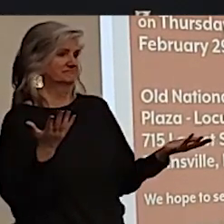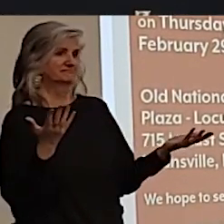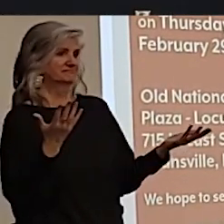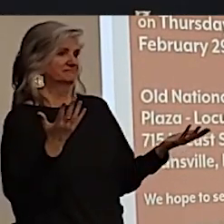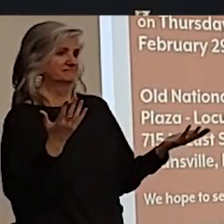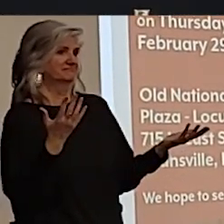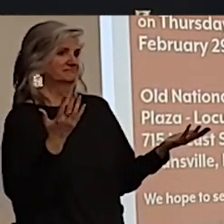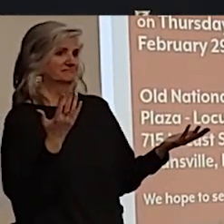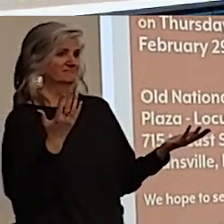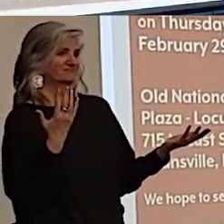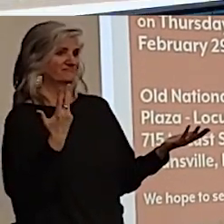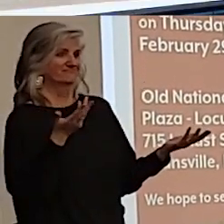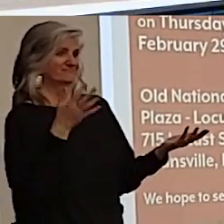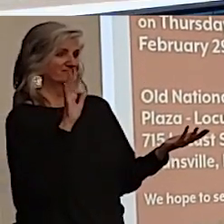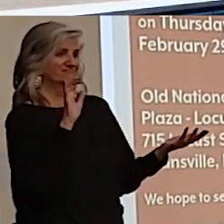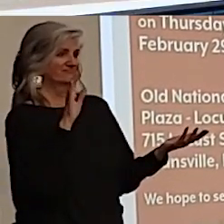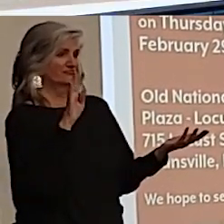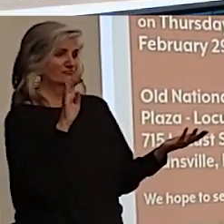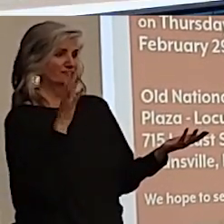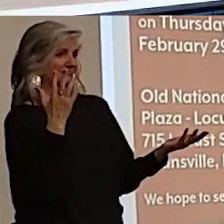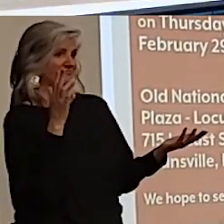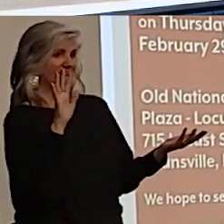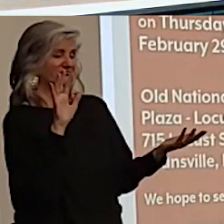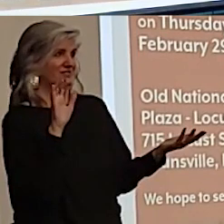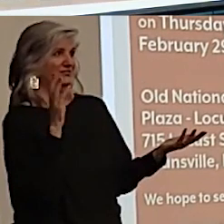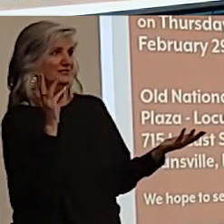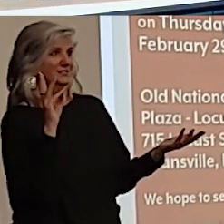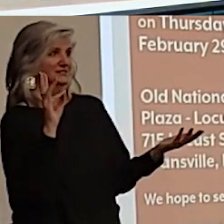multiple $100 and sometimes